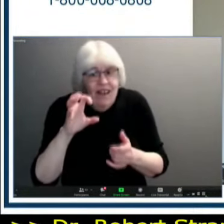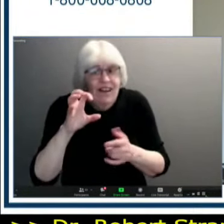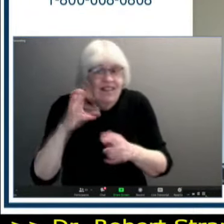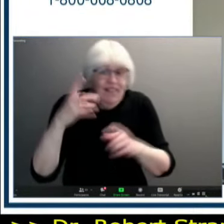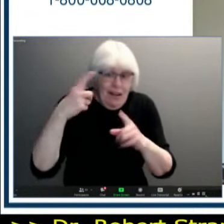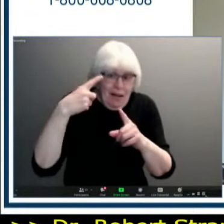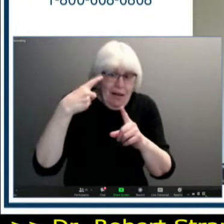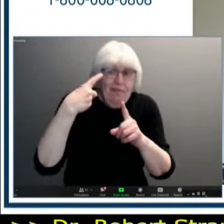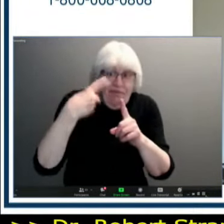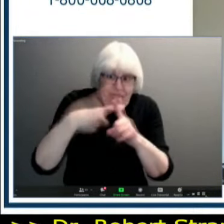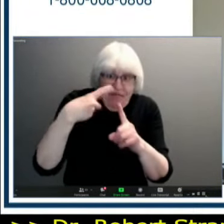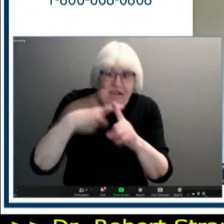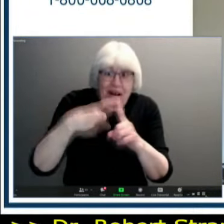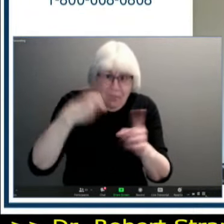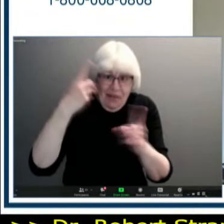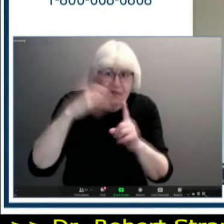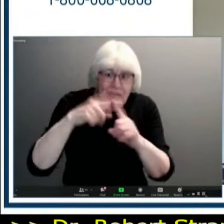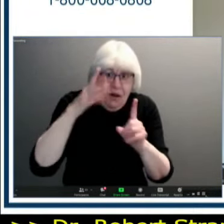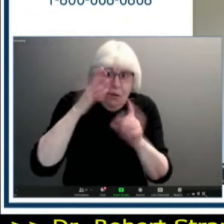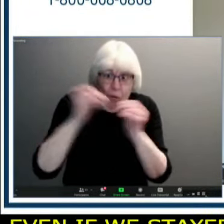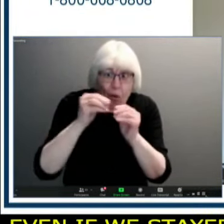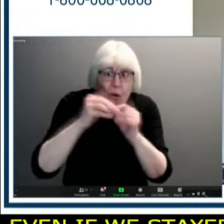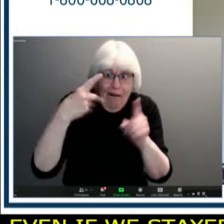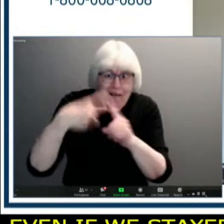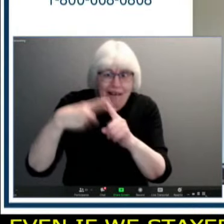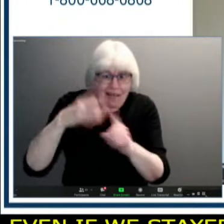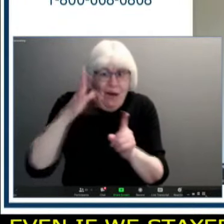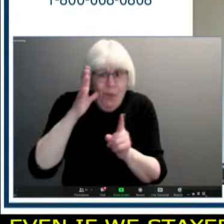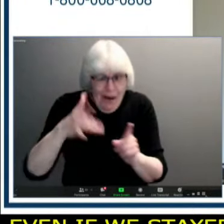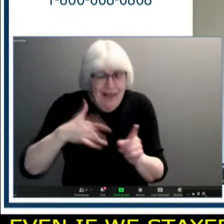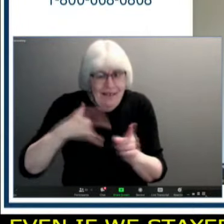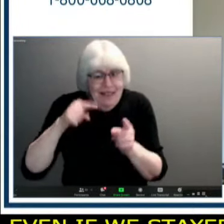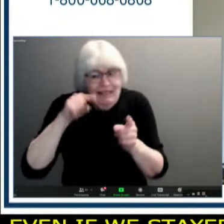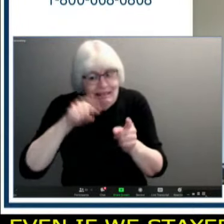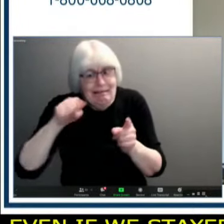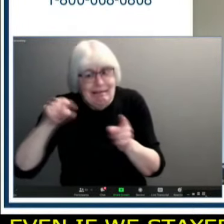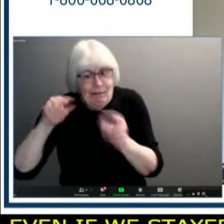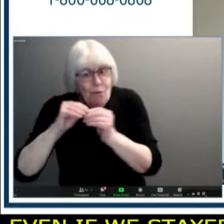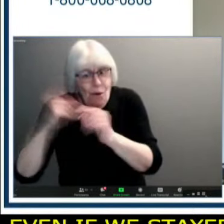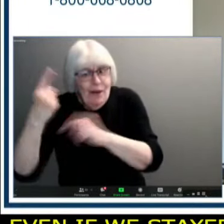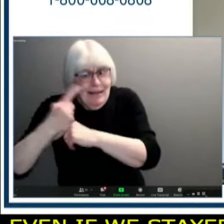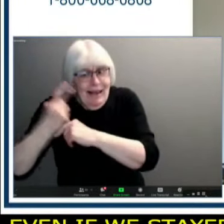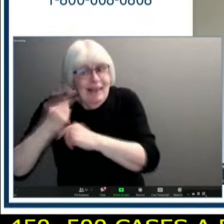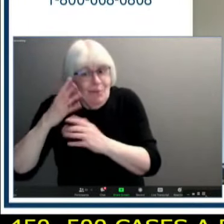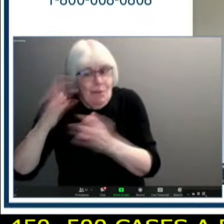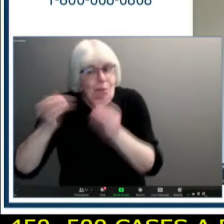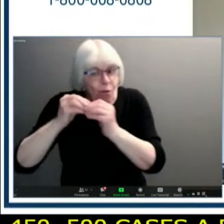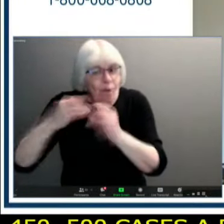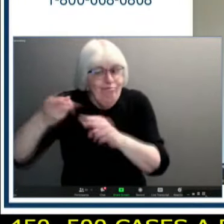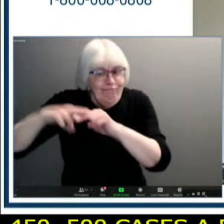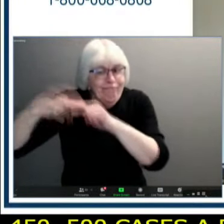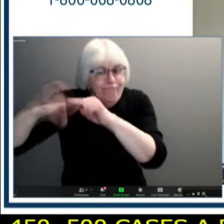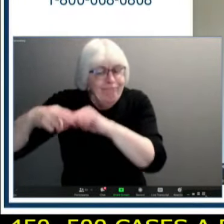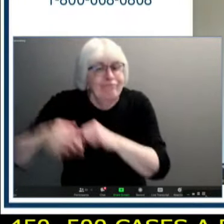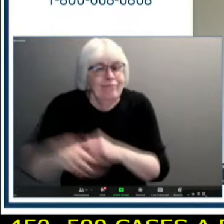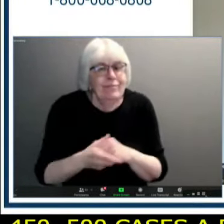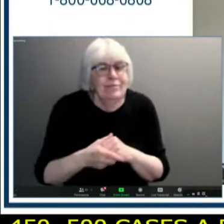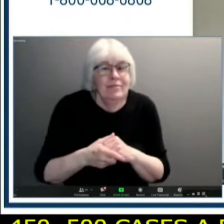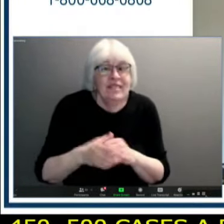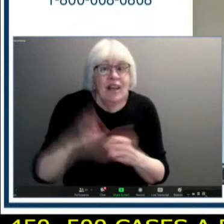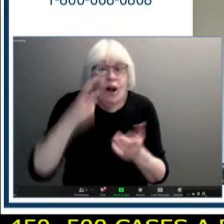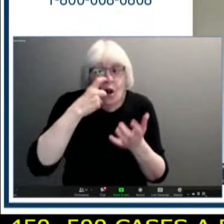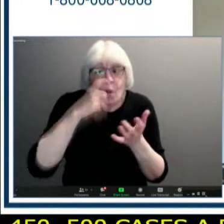week. And we're seeing 1 to 2 new hospitalizations a day over the last few days. That